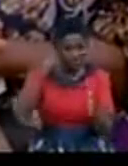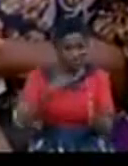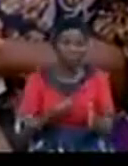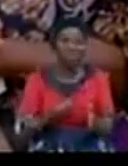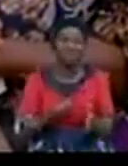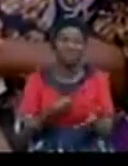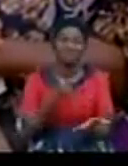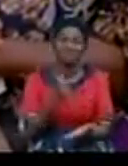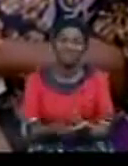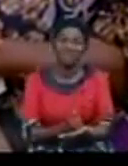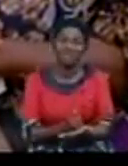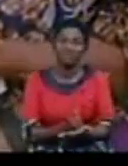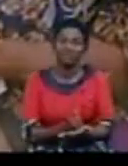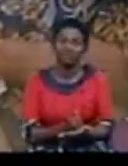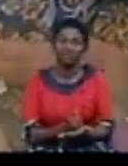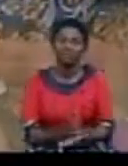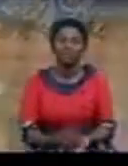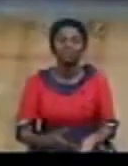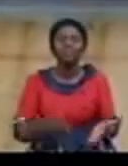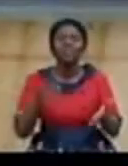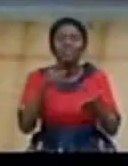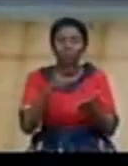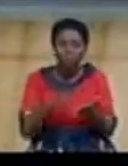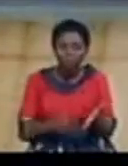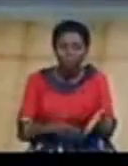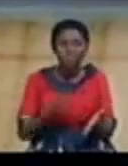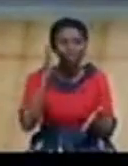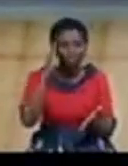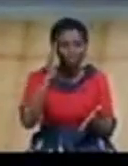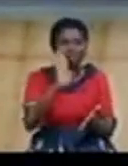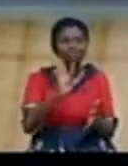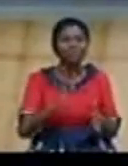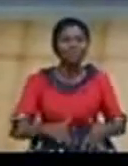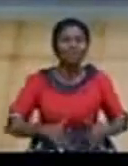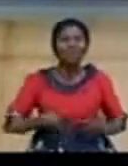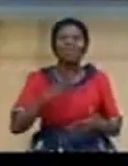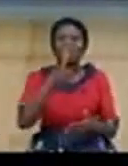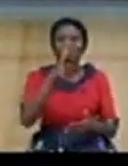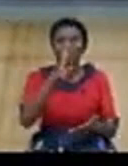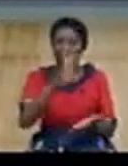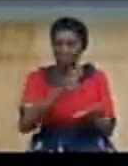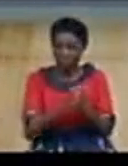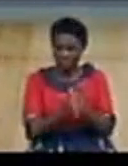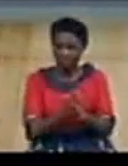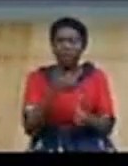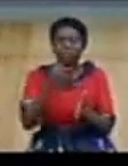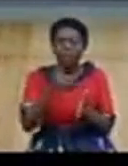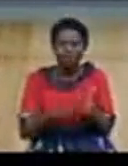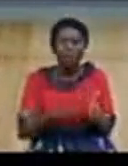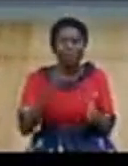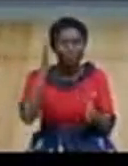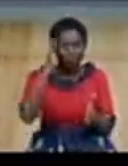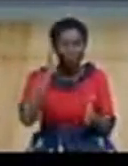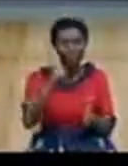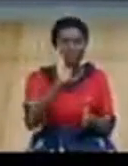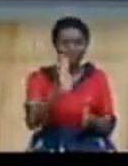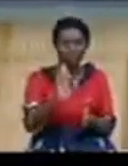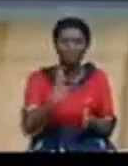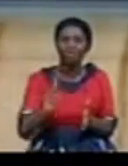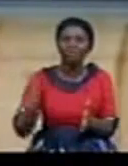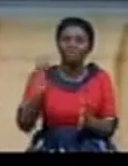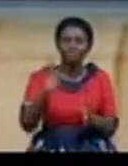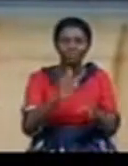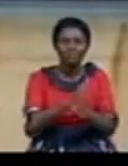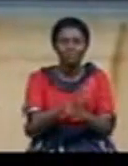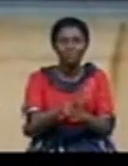What will your life be? What will your progress be? What will your usefulness be if you